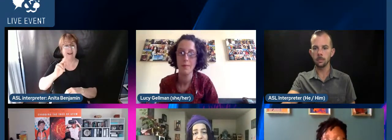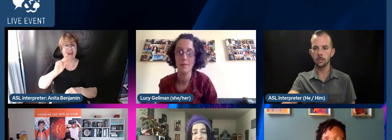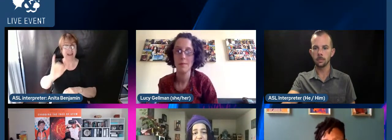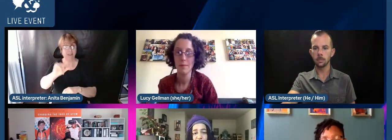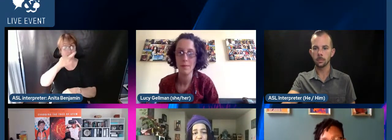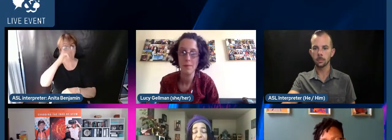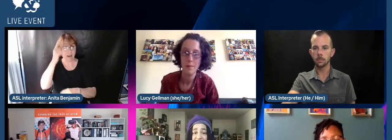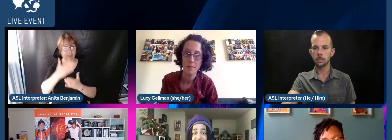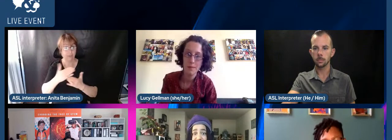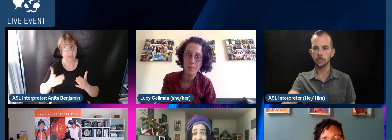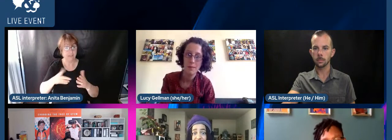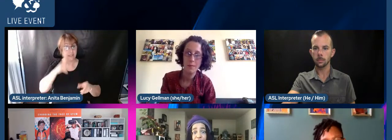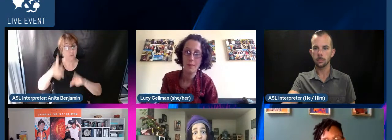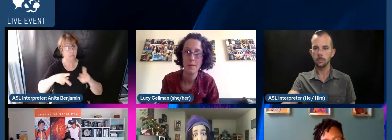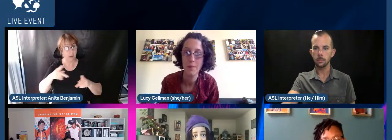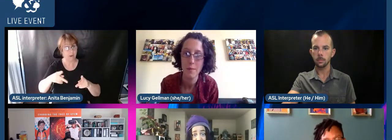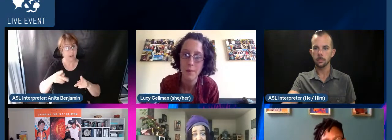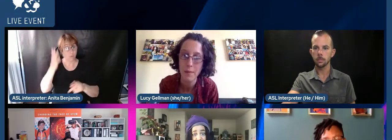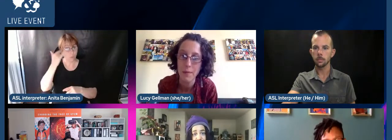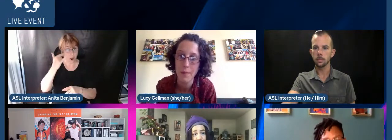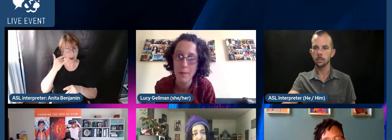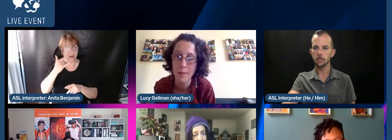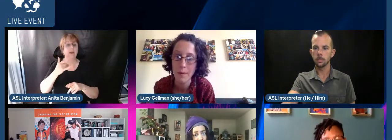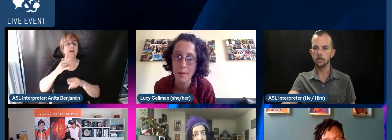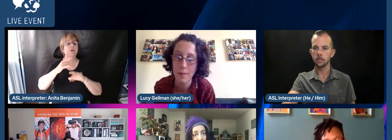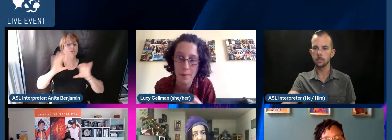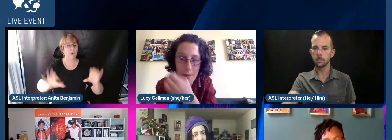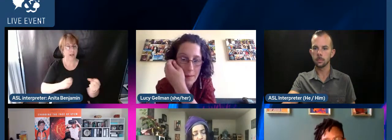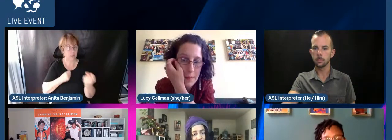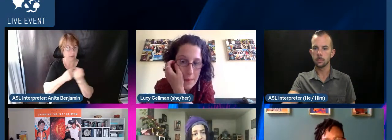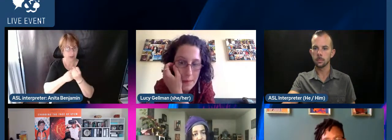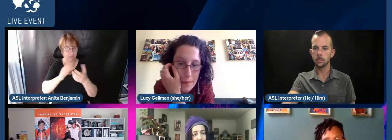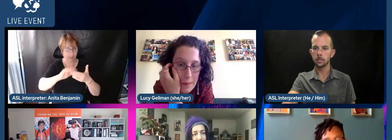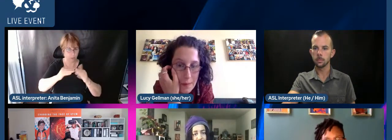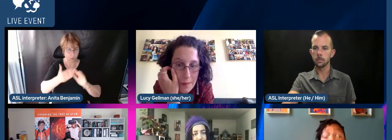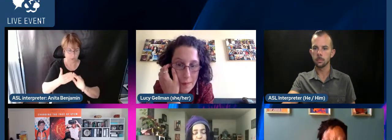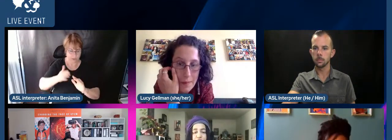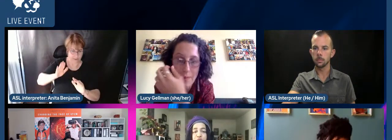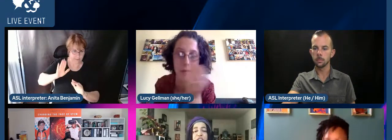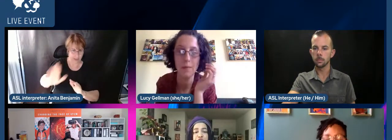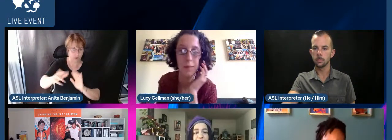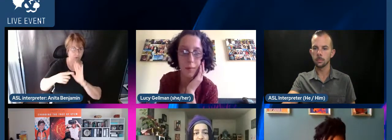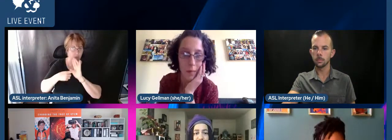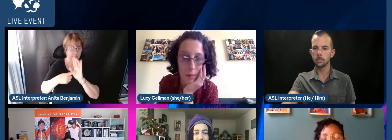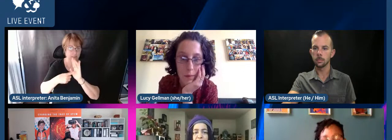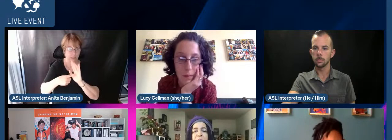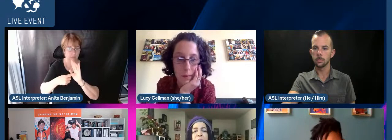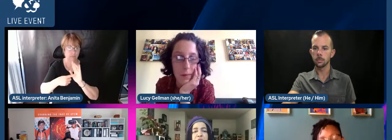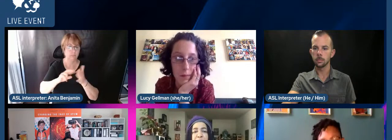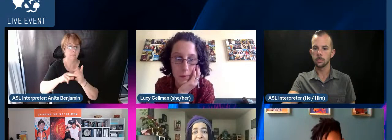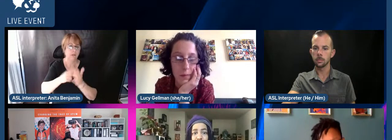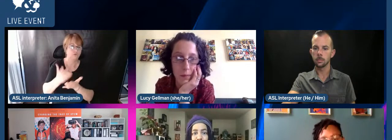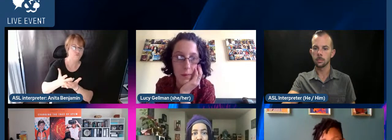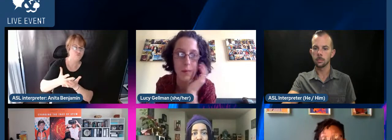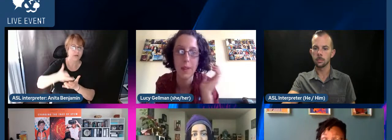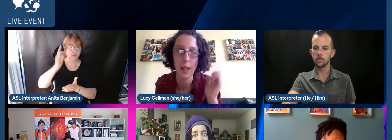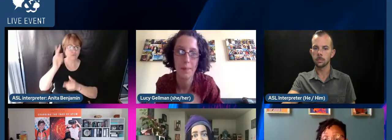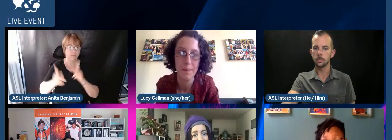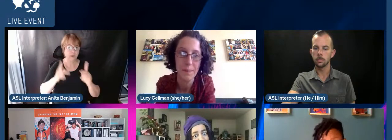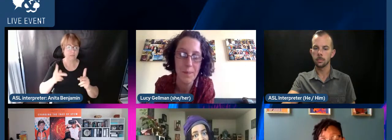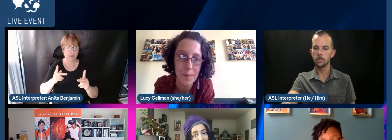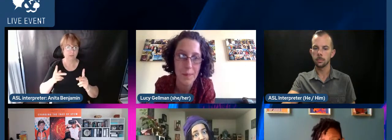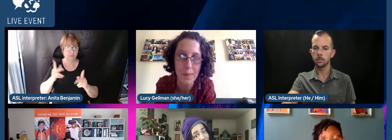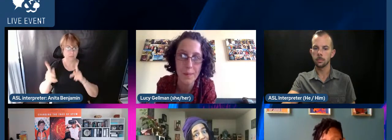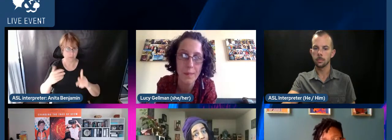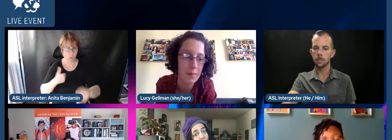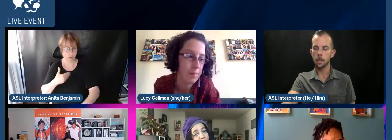public, because they are acting on behalf of the community that they're acting on behalf of, which is rich people, people with power. They're